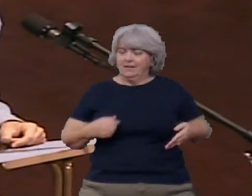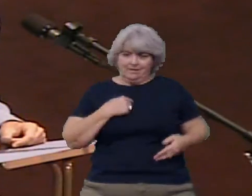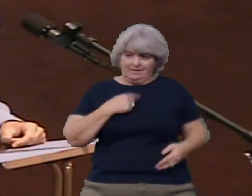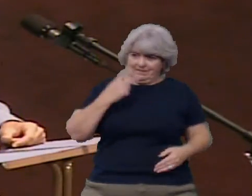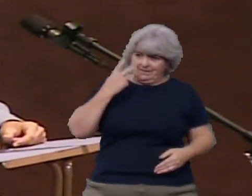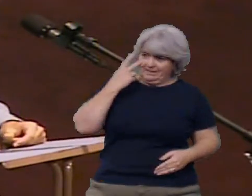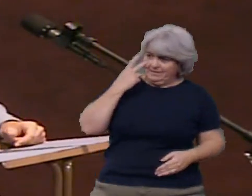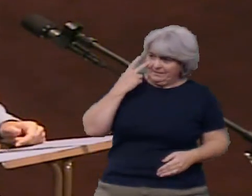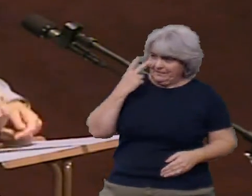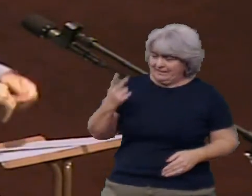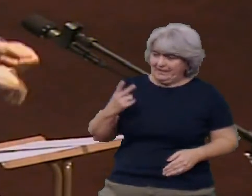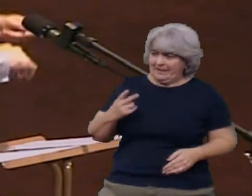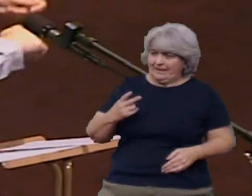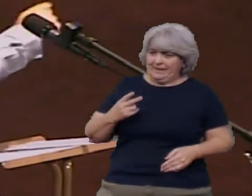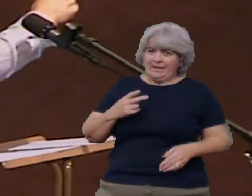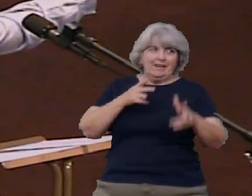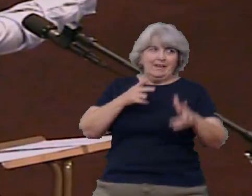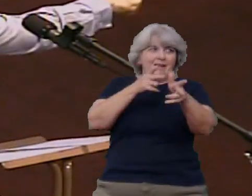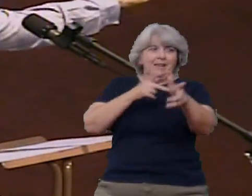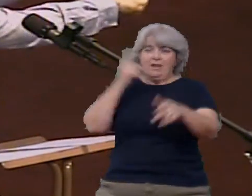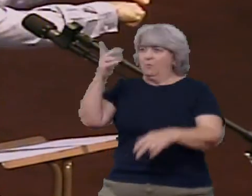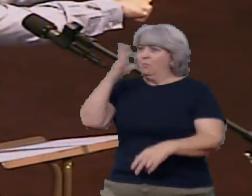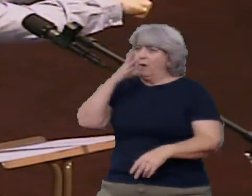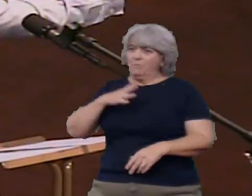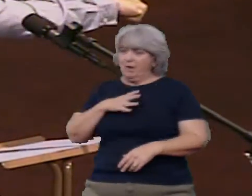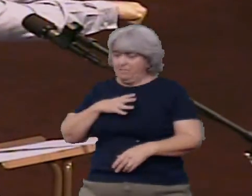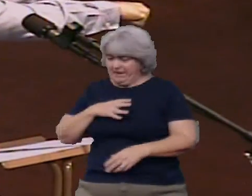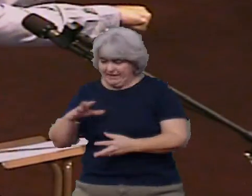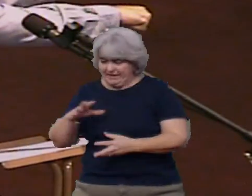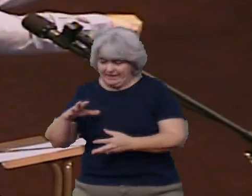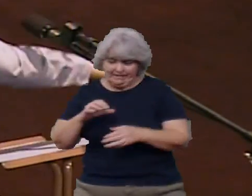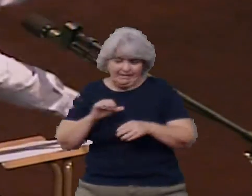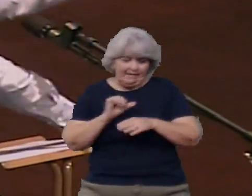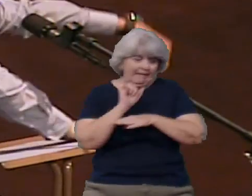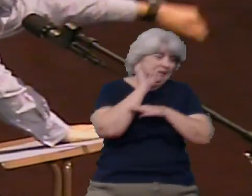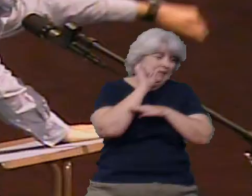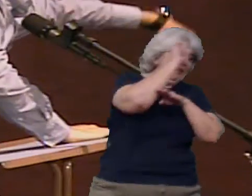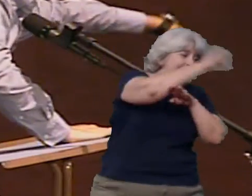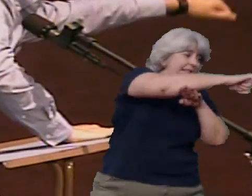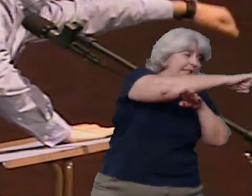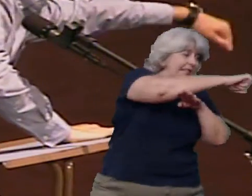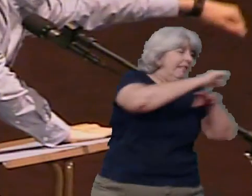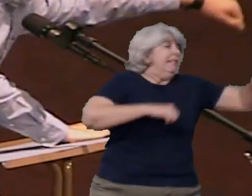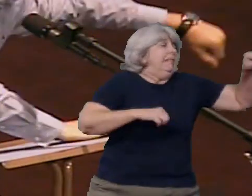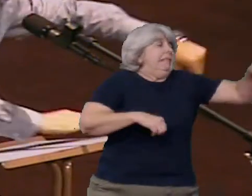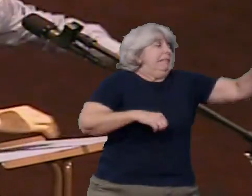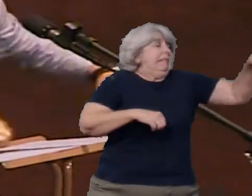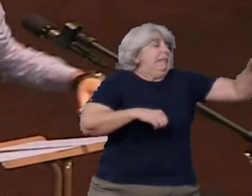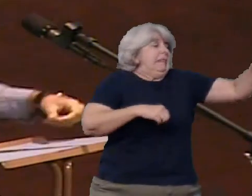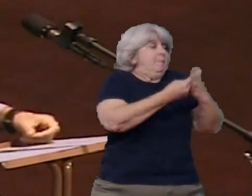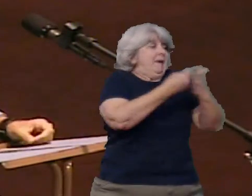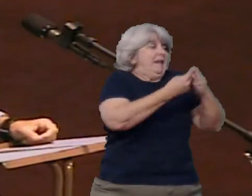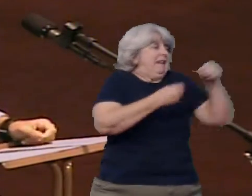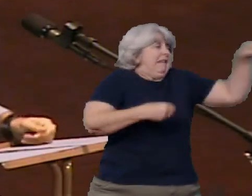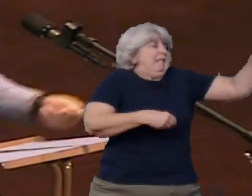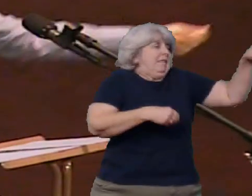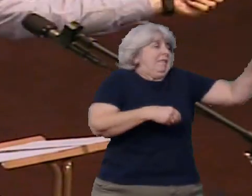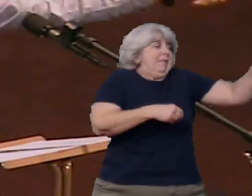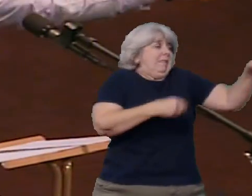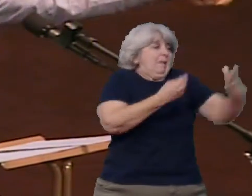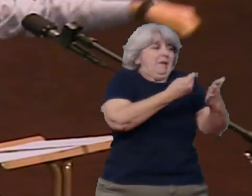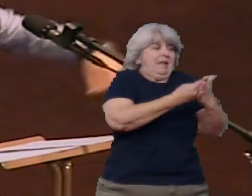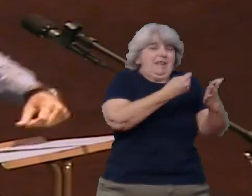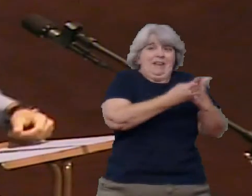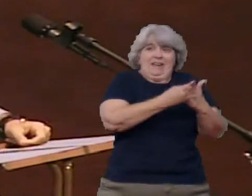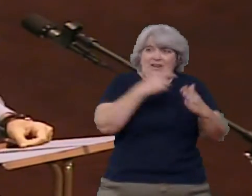trucks back, there was a lady who was hanging over the male driver, just waiting her turn, and was going to hand some money out, what looked to